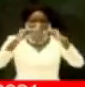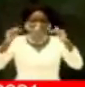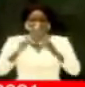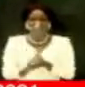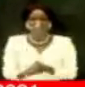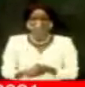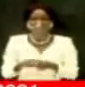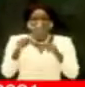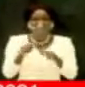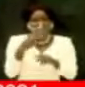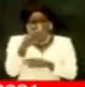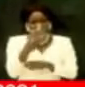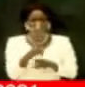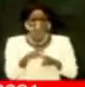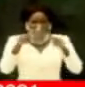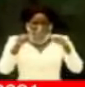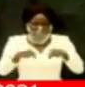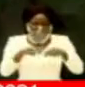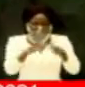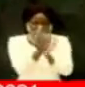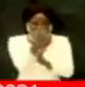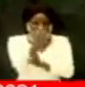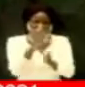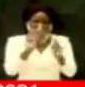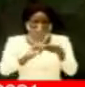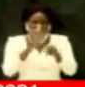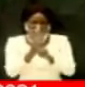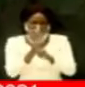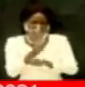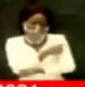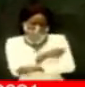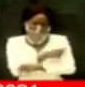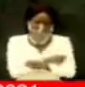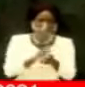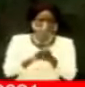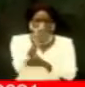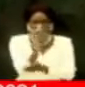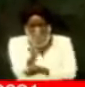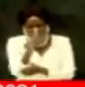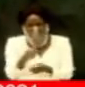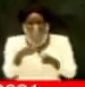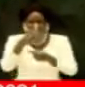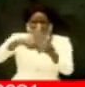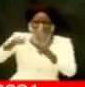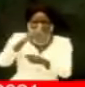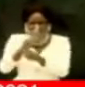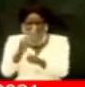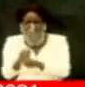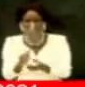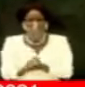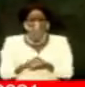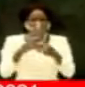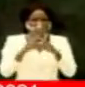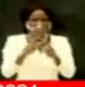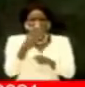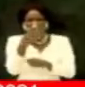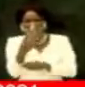Elderly people, healthcare workers, social workers, but also you have included in your speech issues to do with people